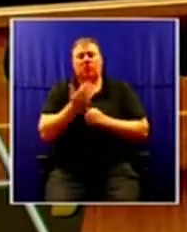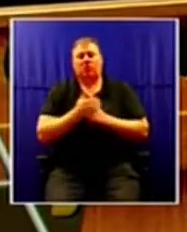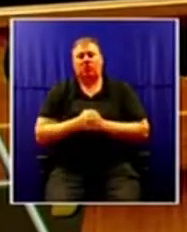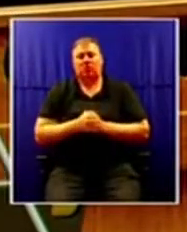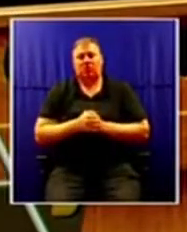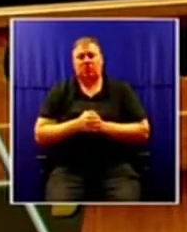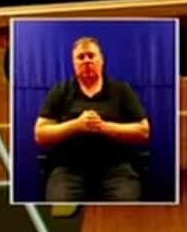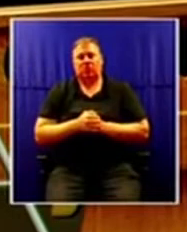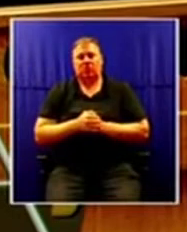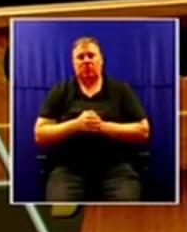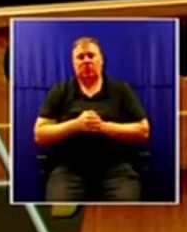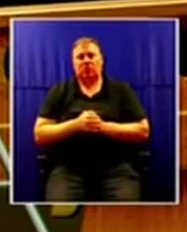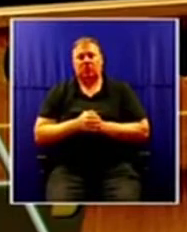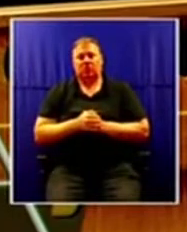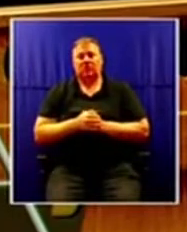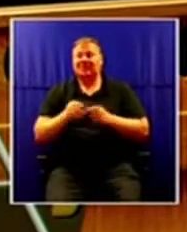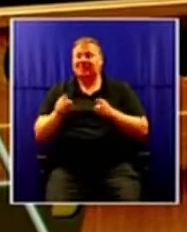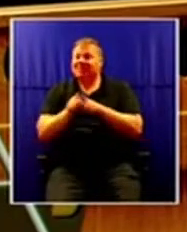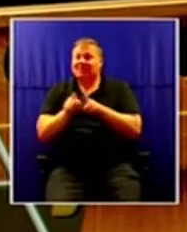We share the same fears.